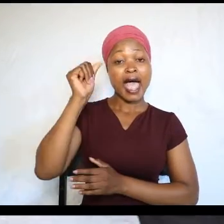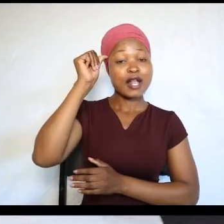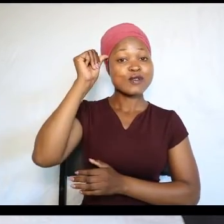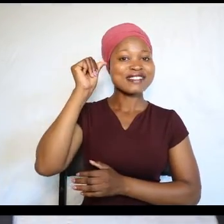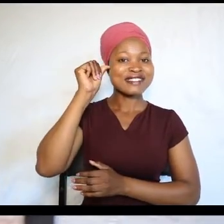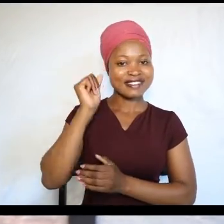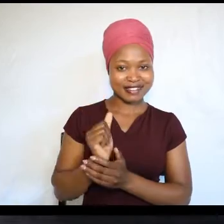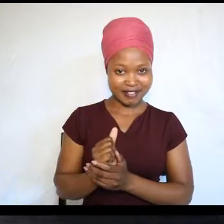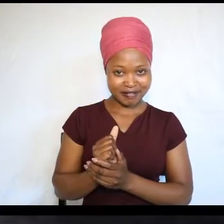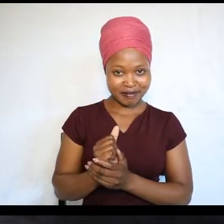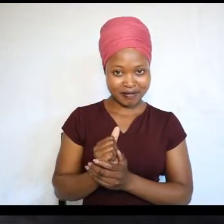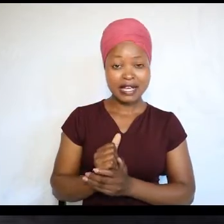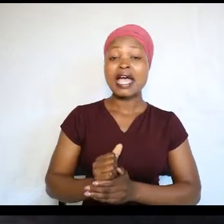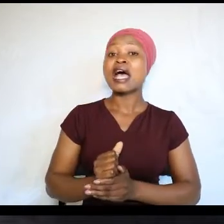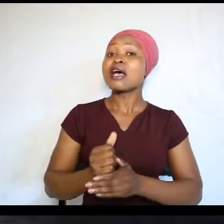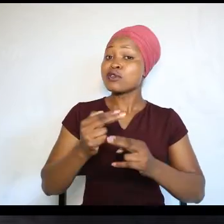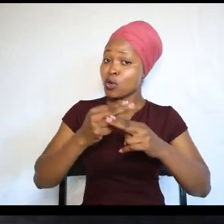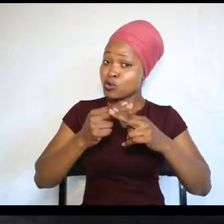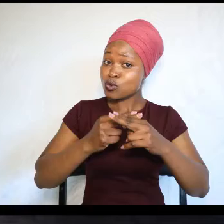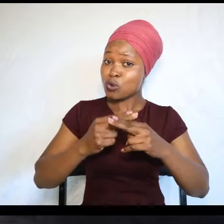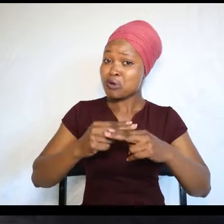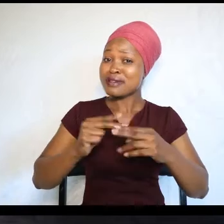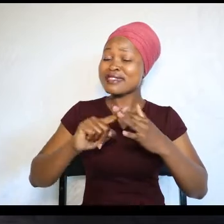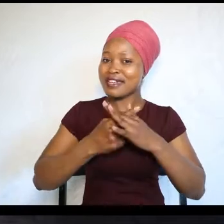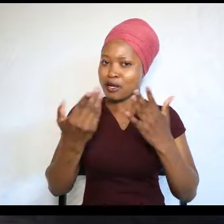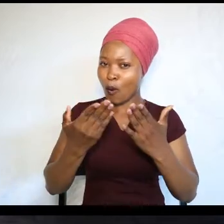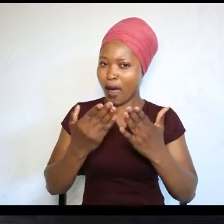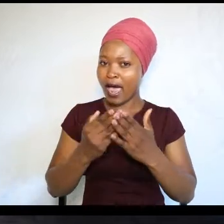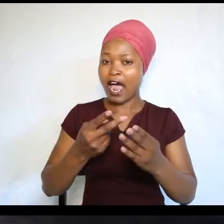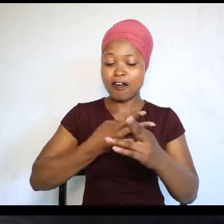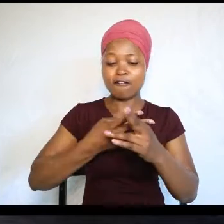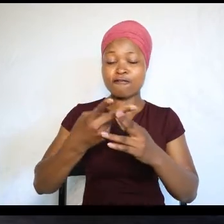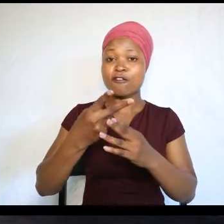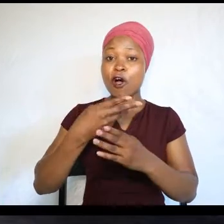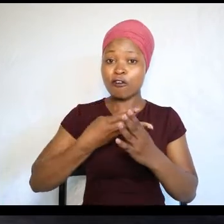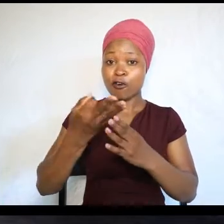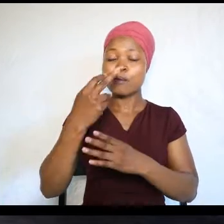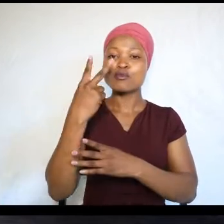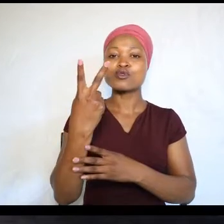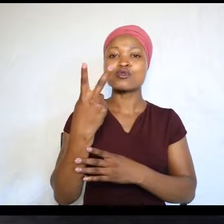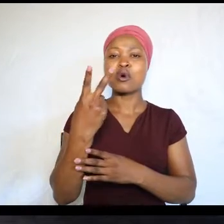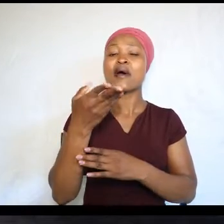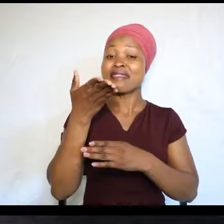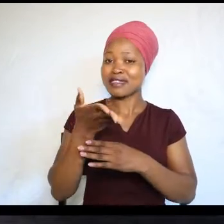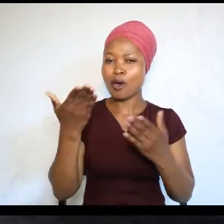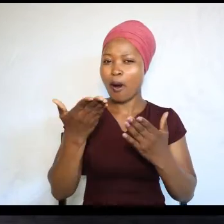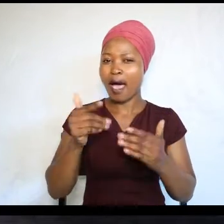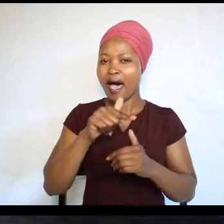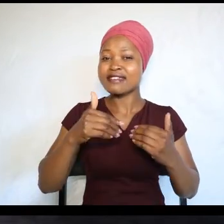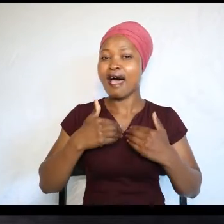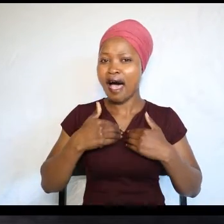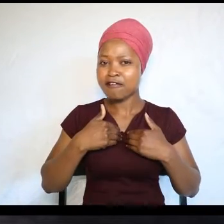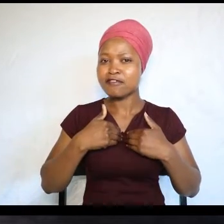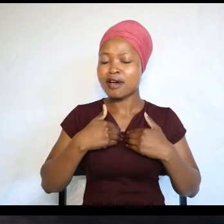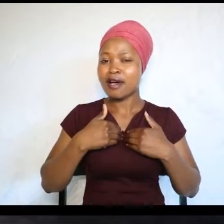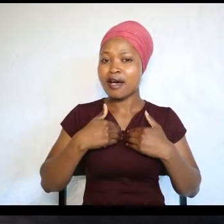Adolescent is most prevalent at form two. And you know, at form two is where we have